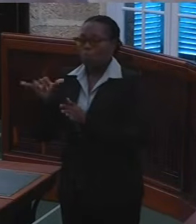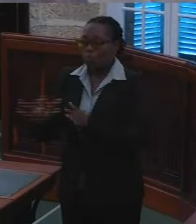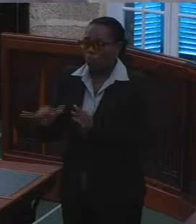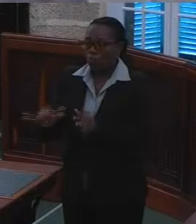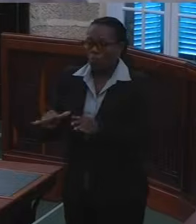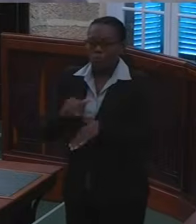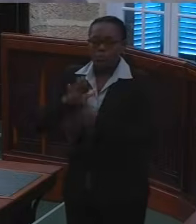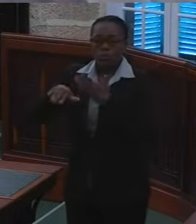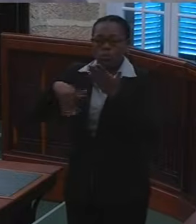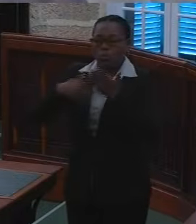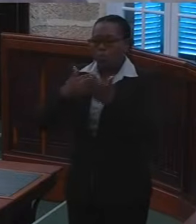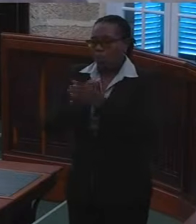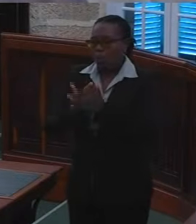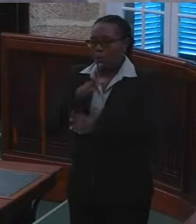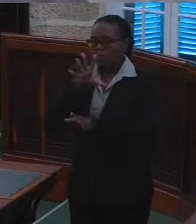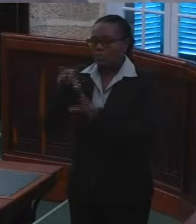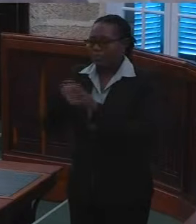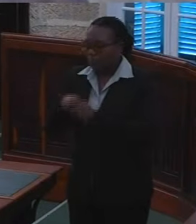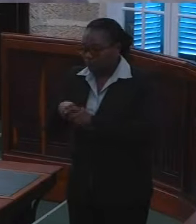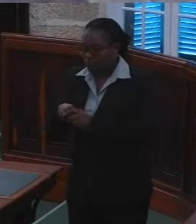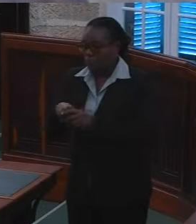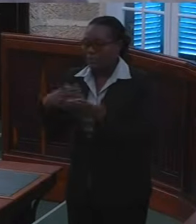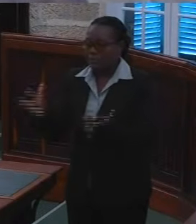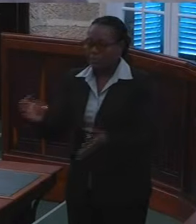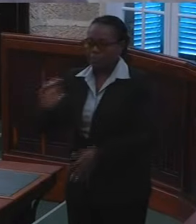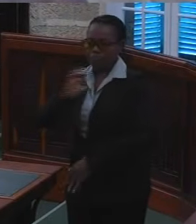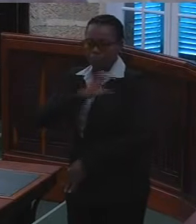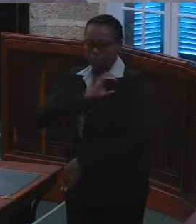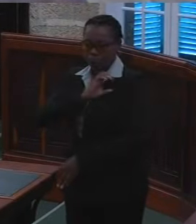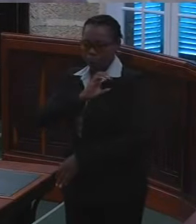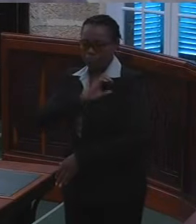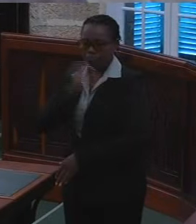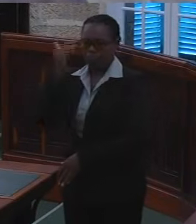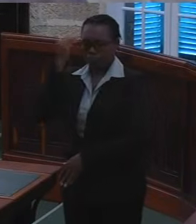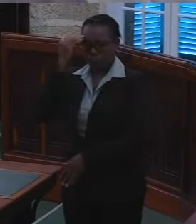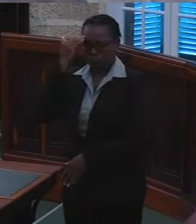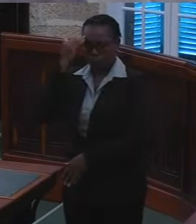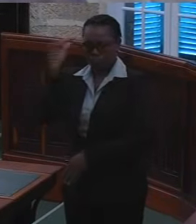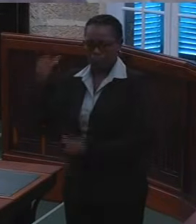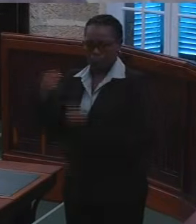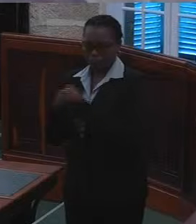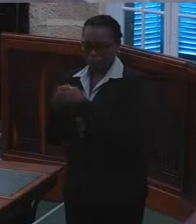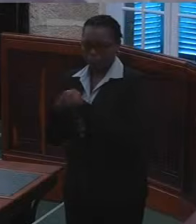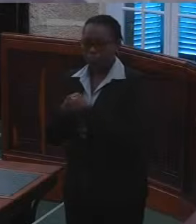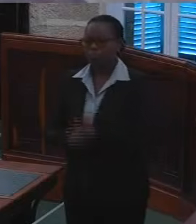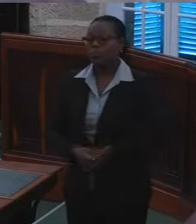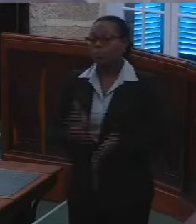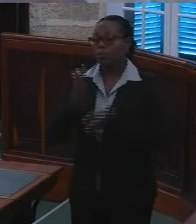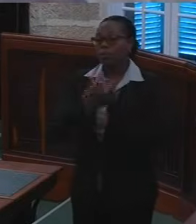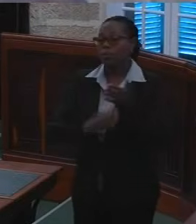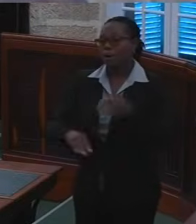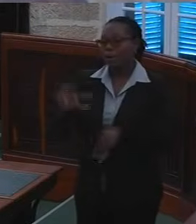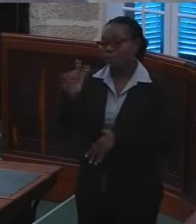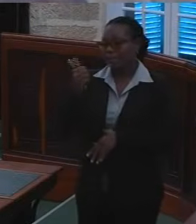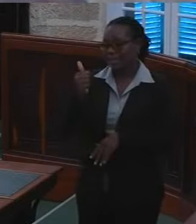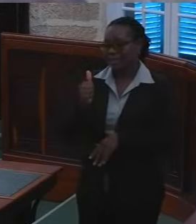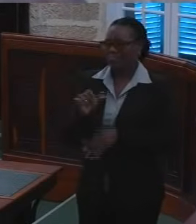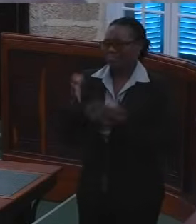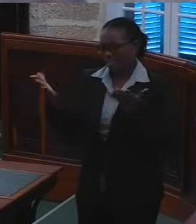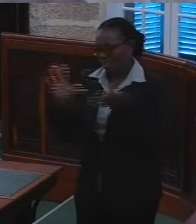framework for the arrest will be done subject to the police legislation. Part 10, miscellaneous. Under this